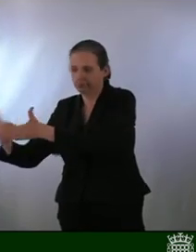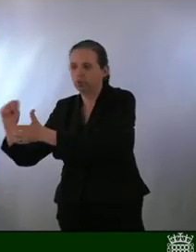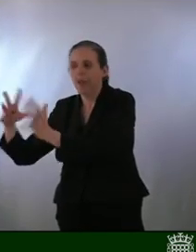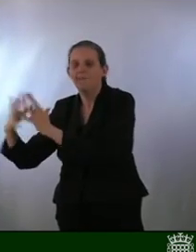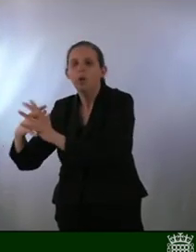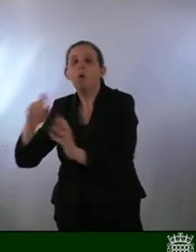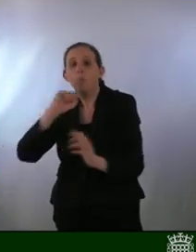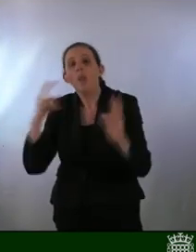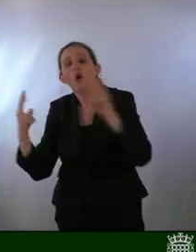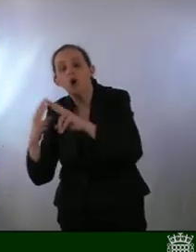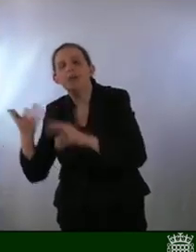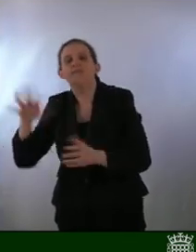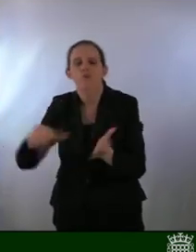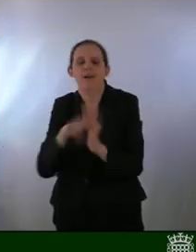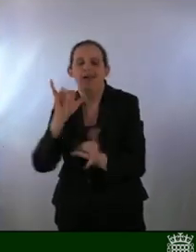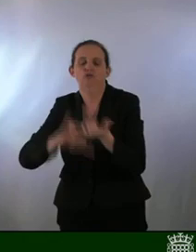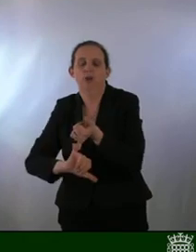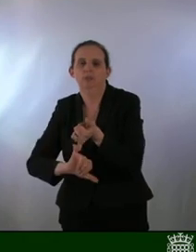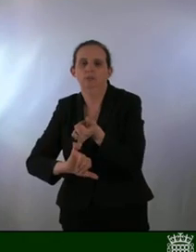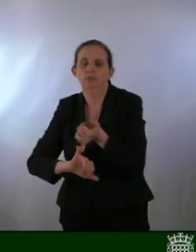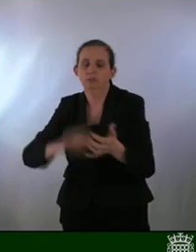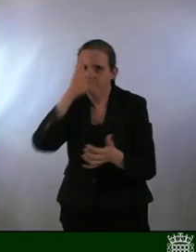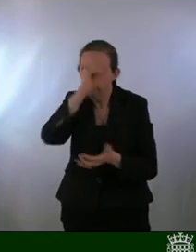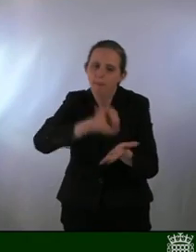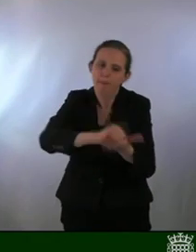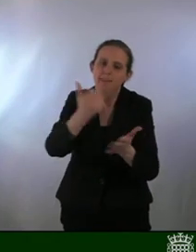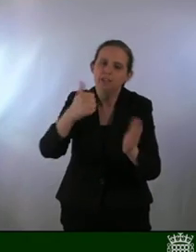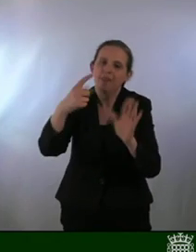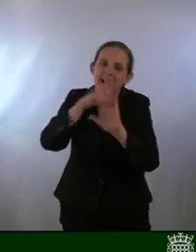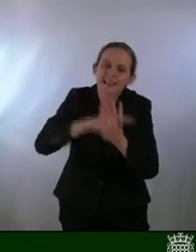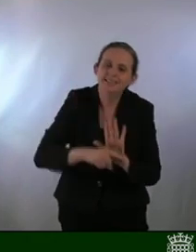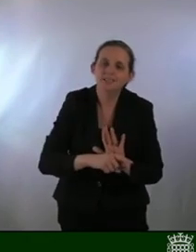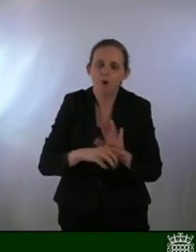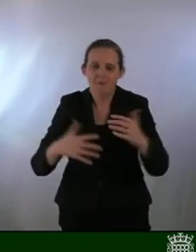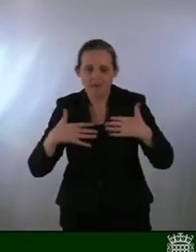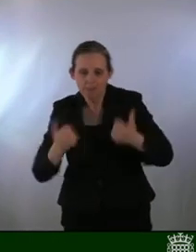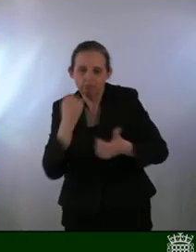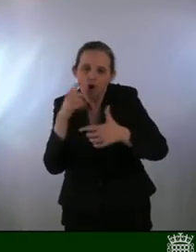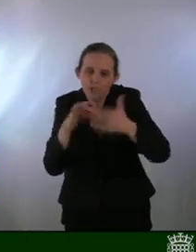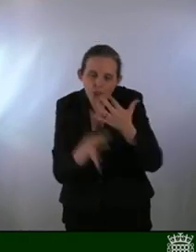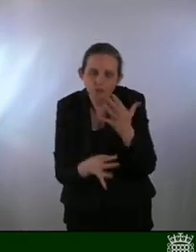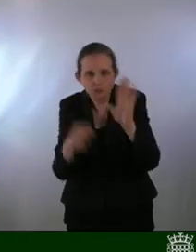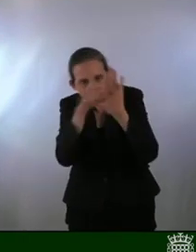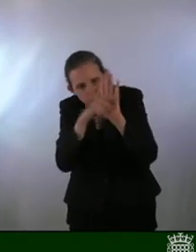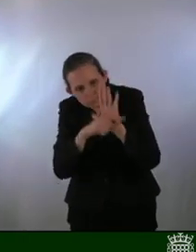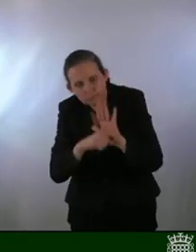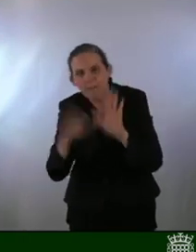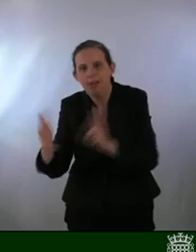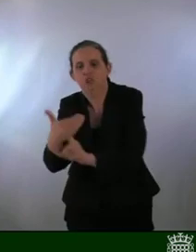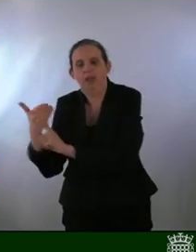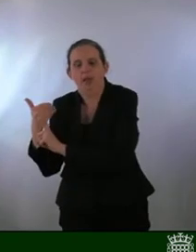receive a contact from the NHS and will publish the list of conditions that we consider necessary for